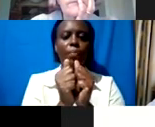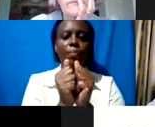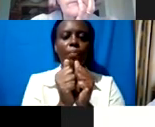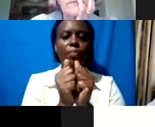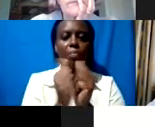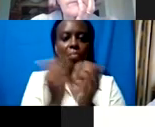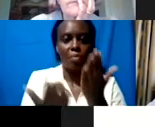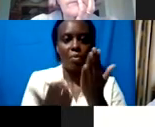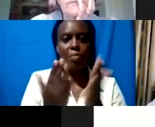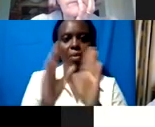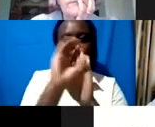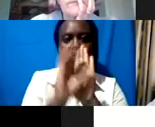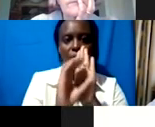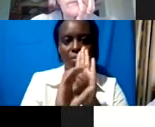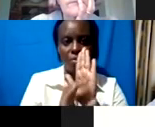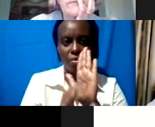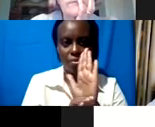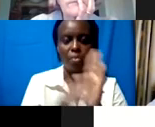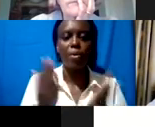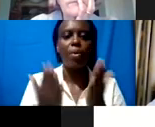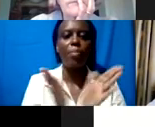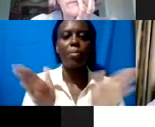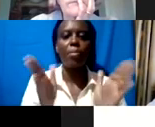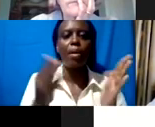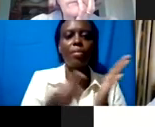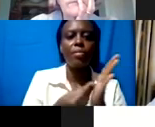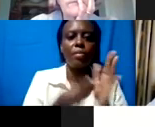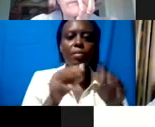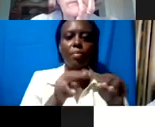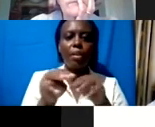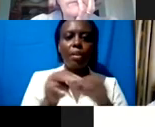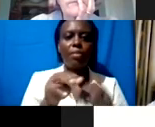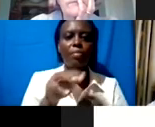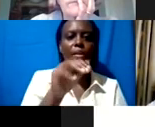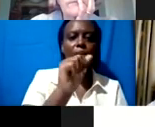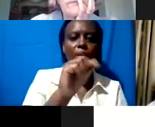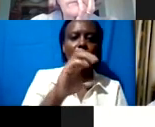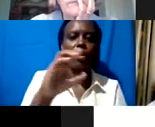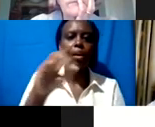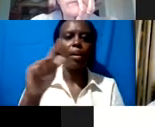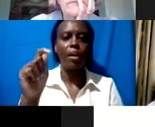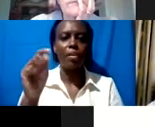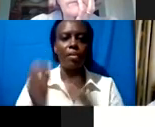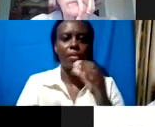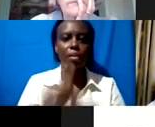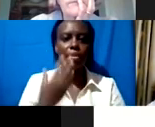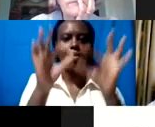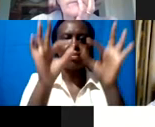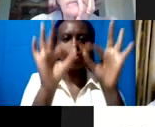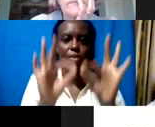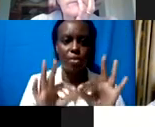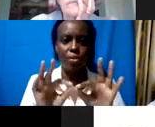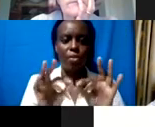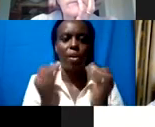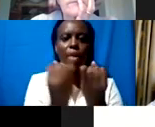either to the Constitution or to the Public Finance Management Act that establish a treasury that is an